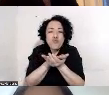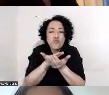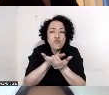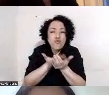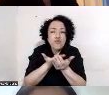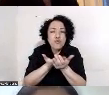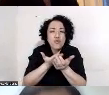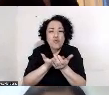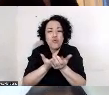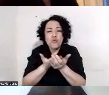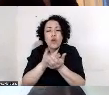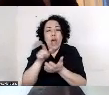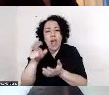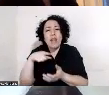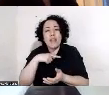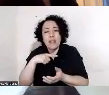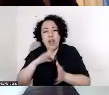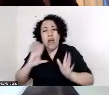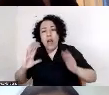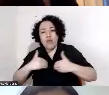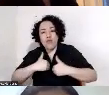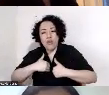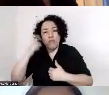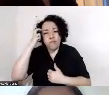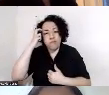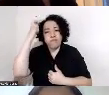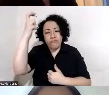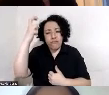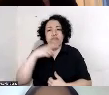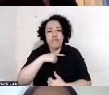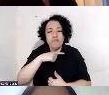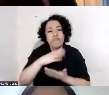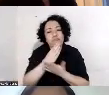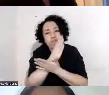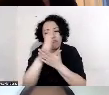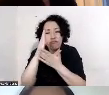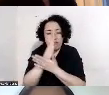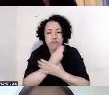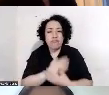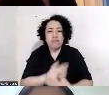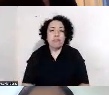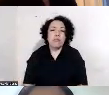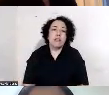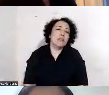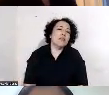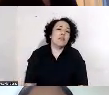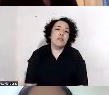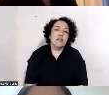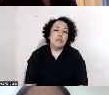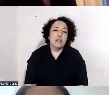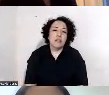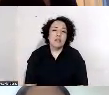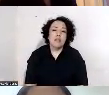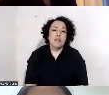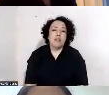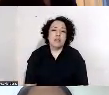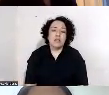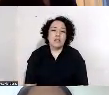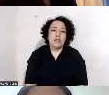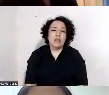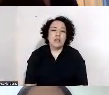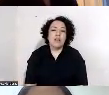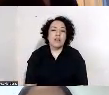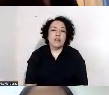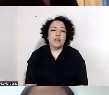acadêmico. So what we know is that students with autism enroll in college at lower